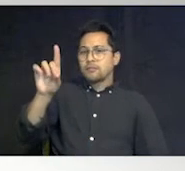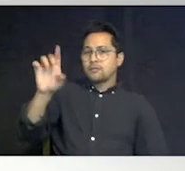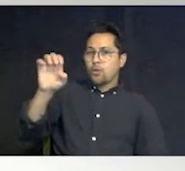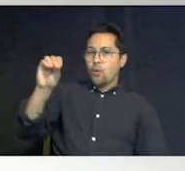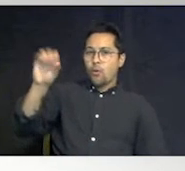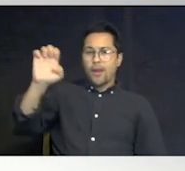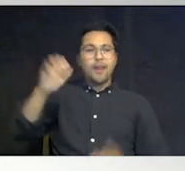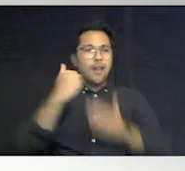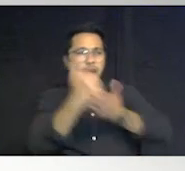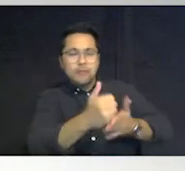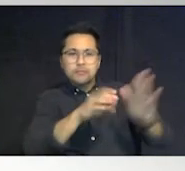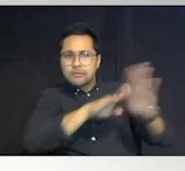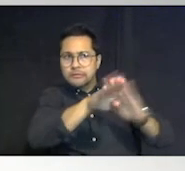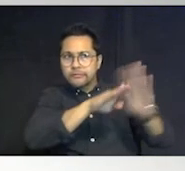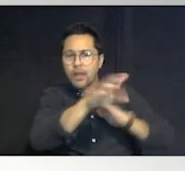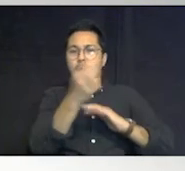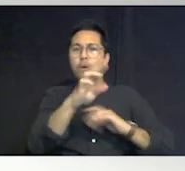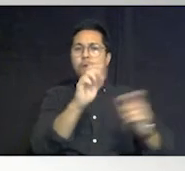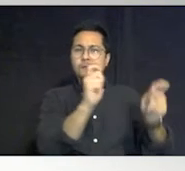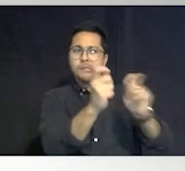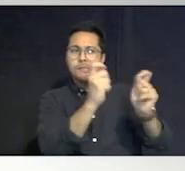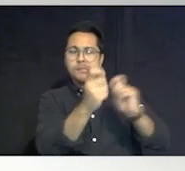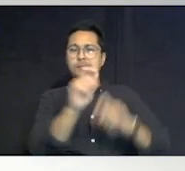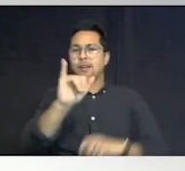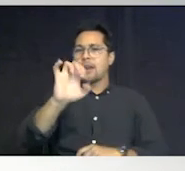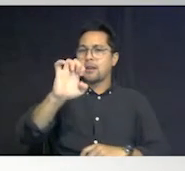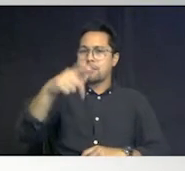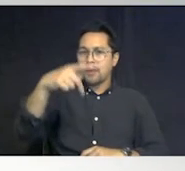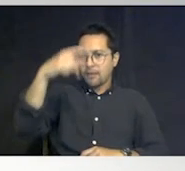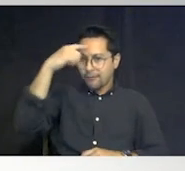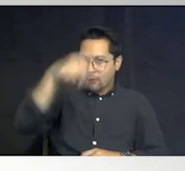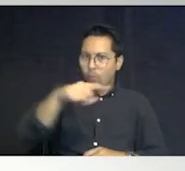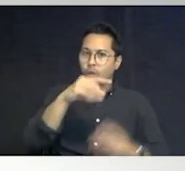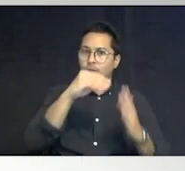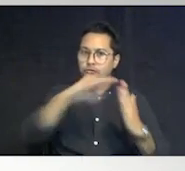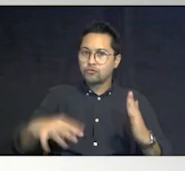or revise an individual education plan for the student.